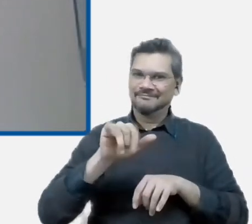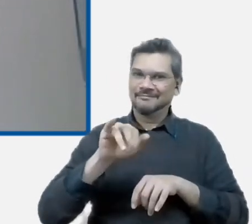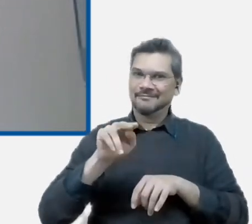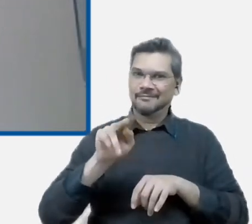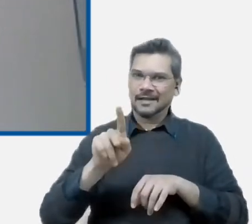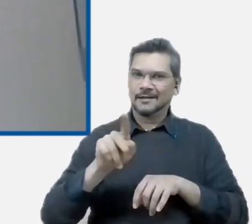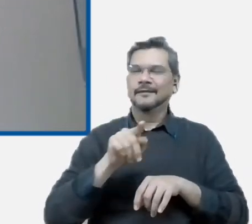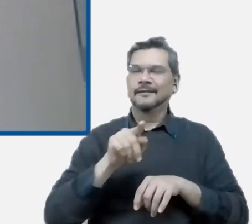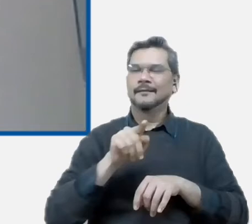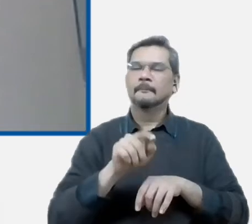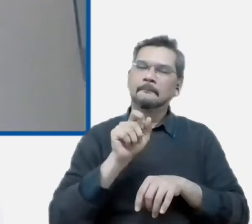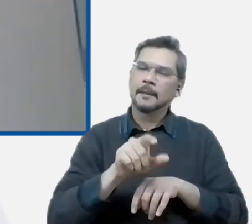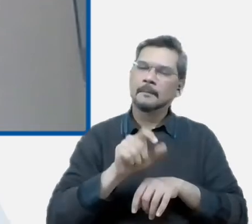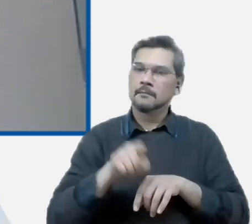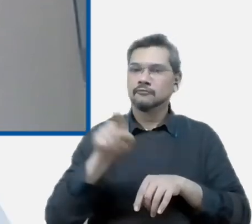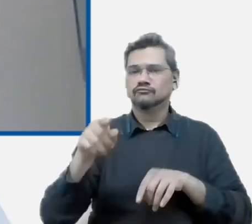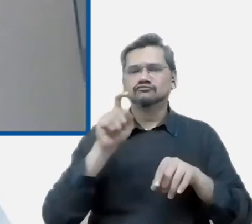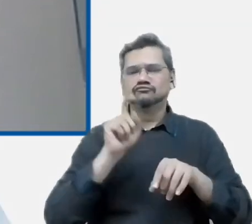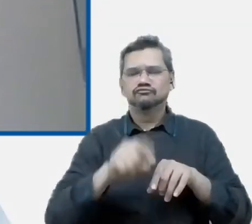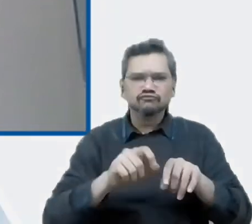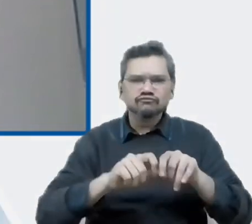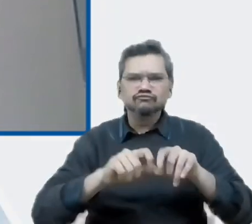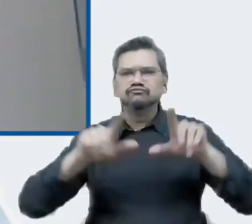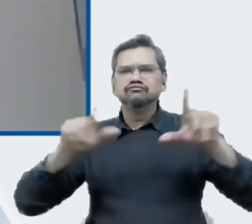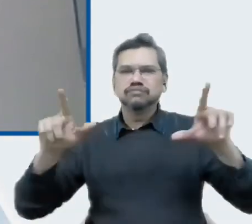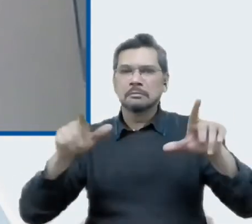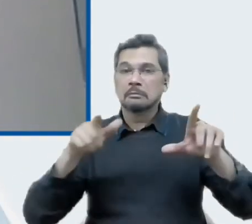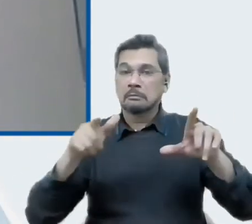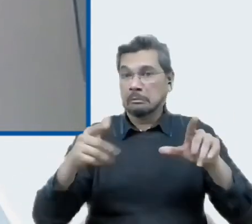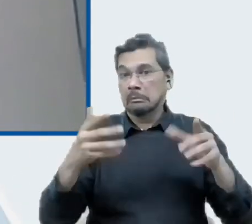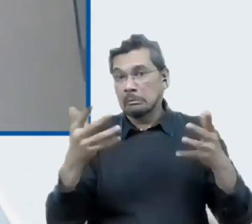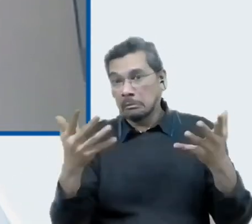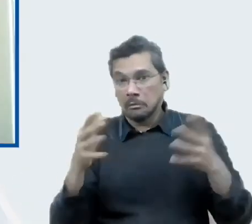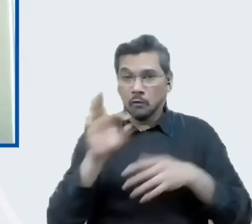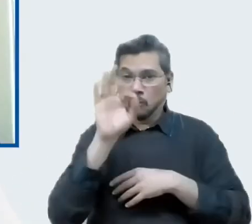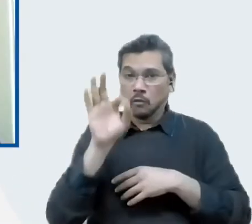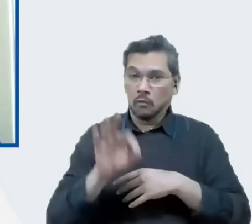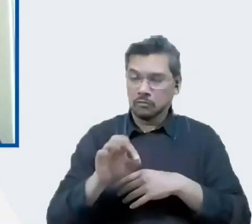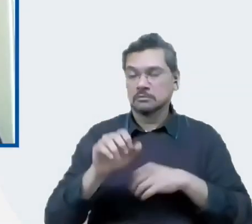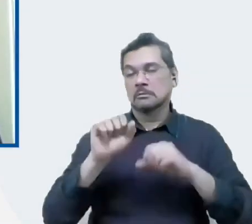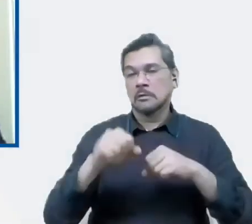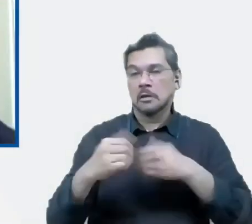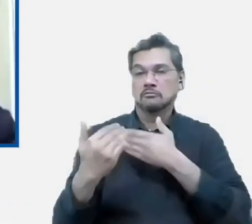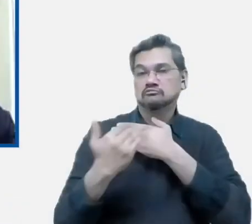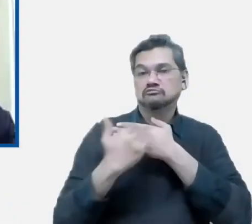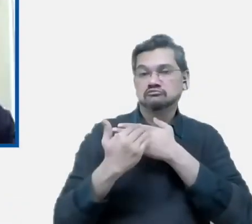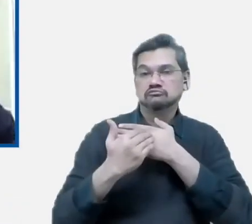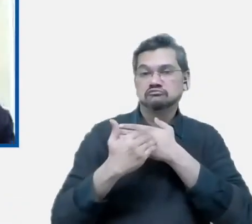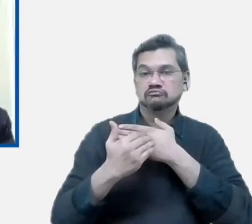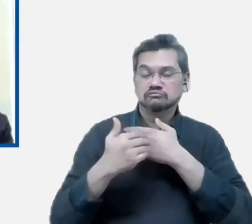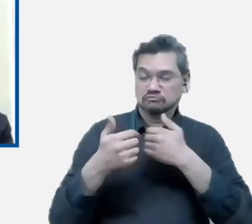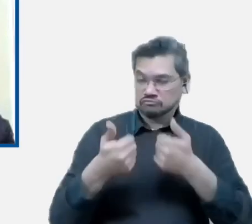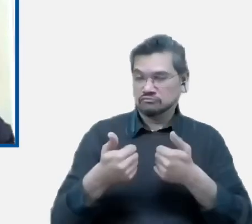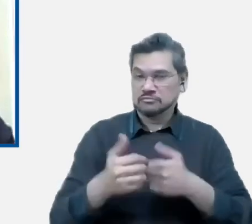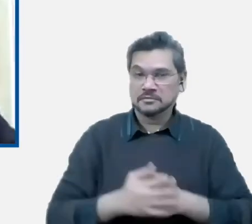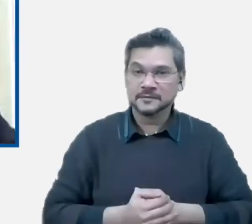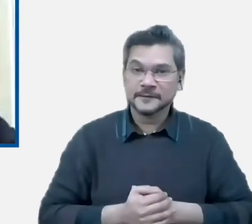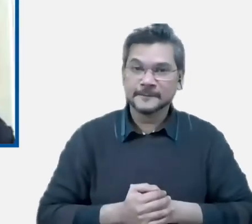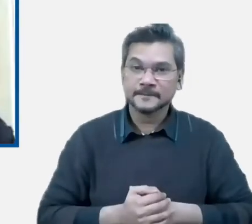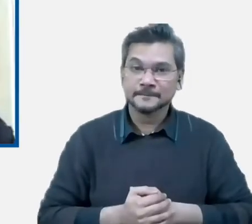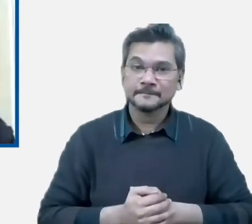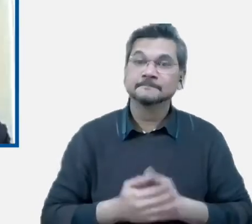Very much, and even even to all of you, if you can share your contact details, please, that would be